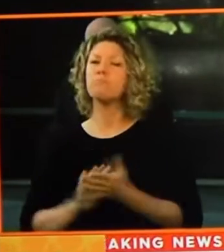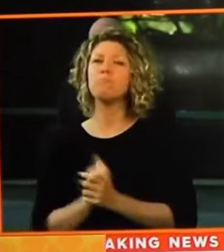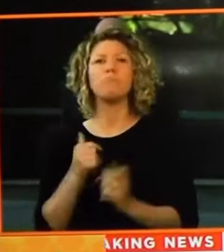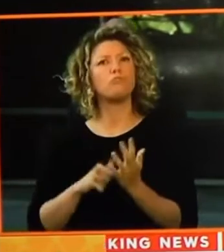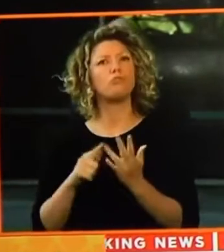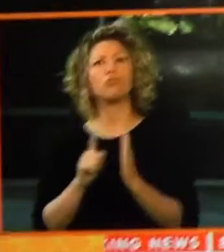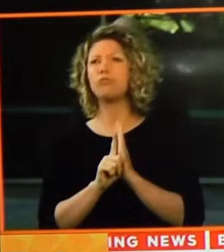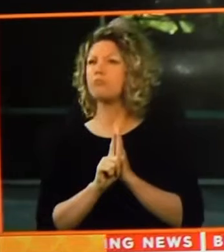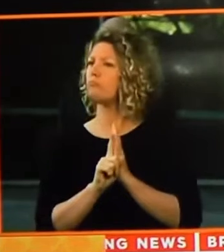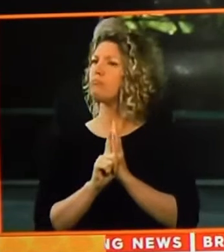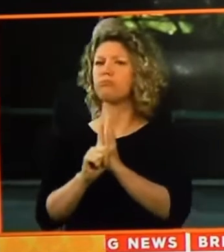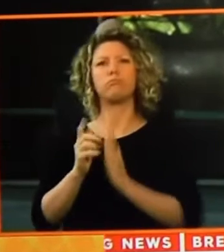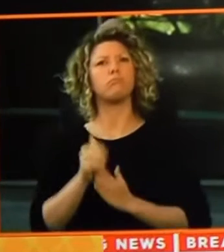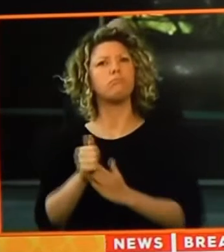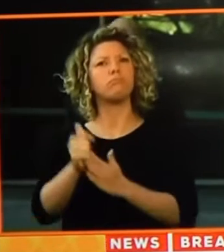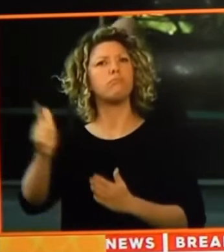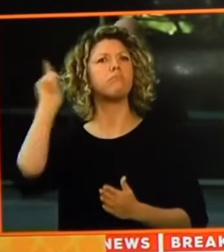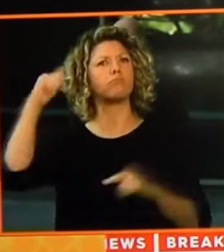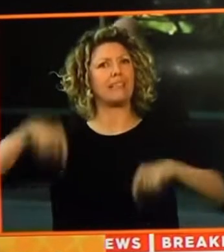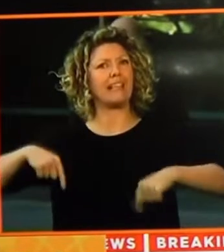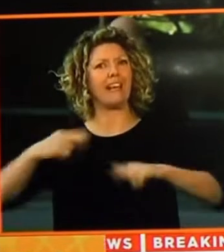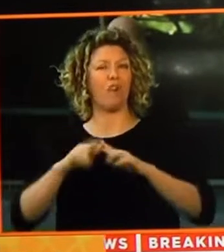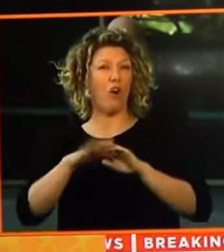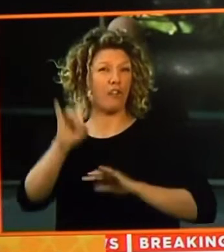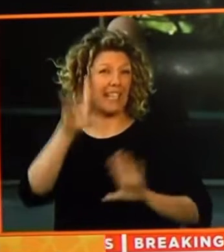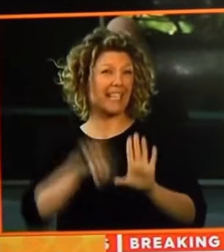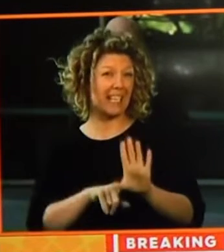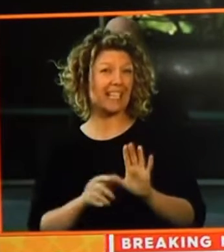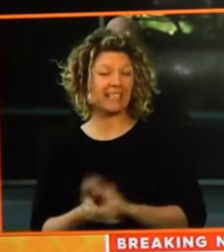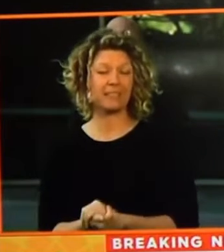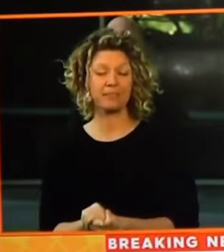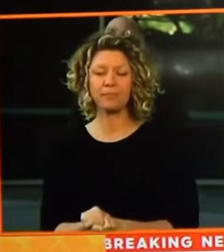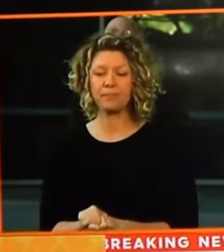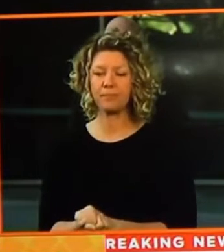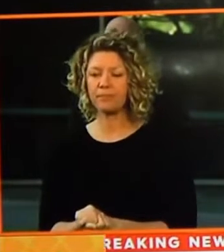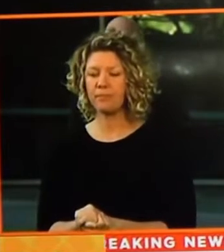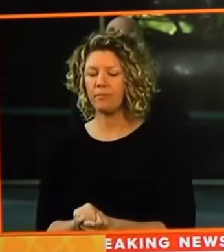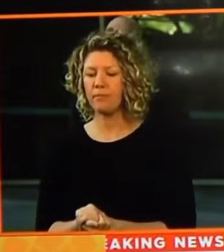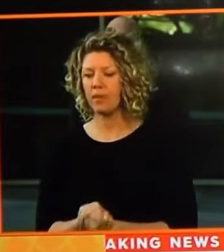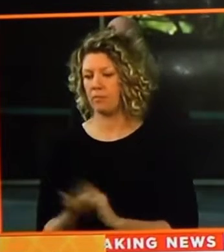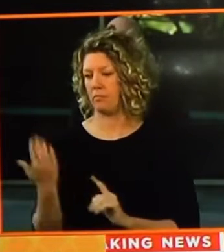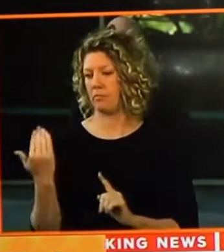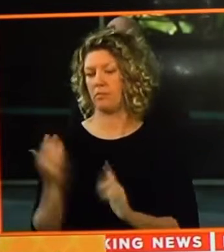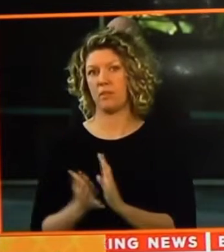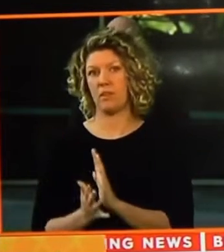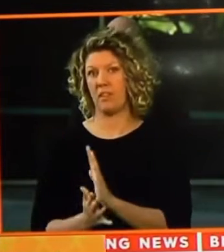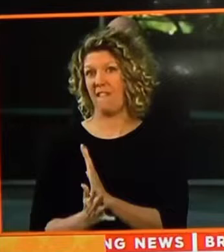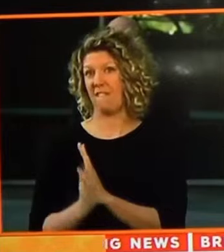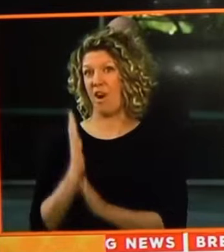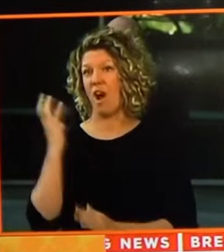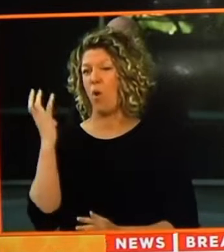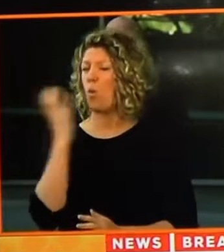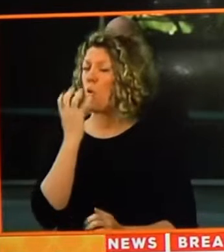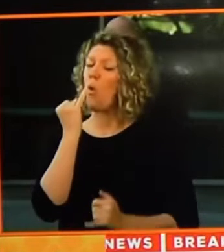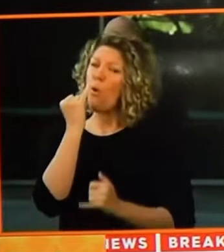the organisation as Commissioner for over a decade. I've seen very much this past season the worst that Mother Nature